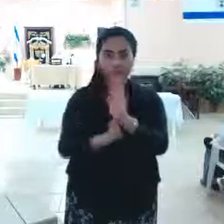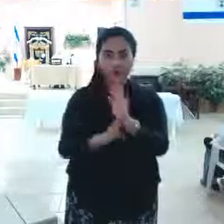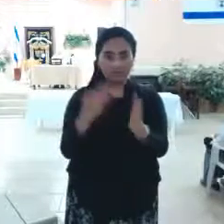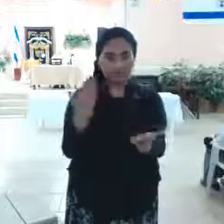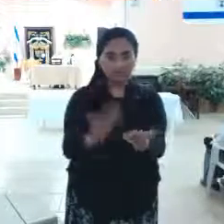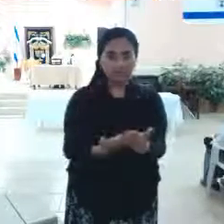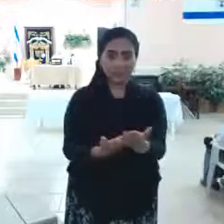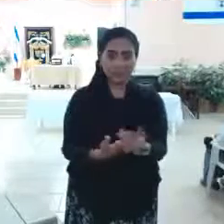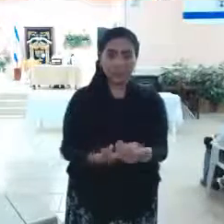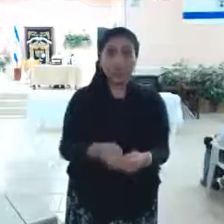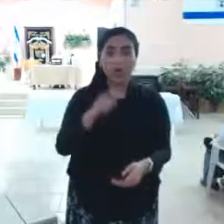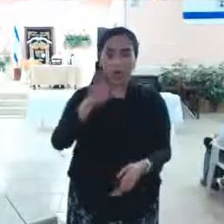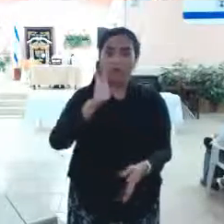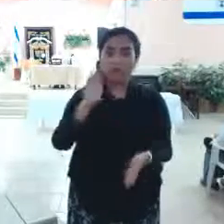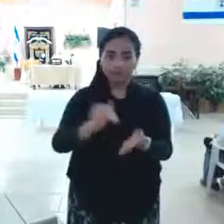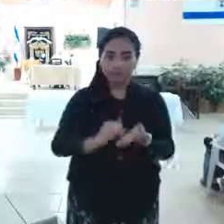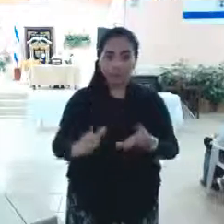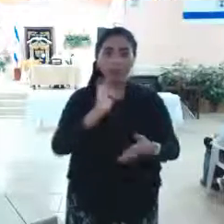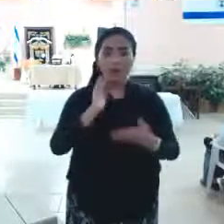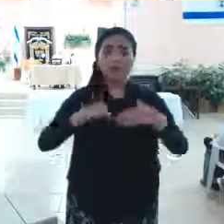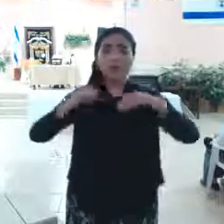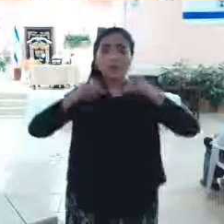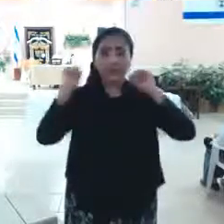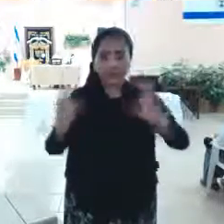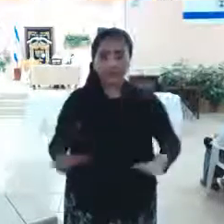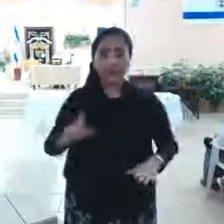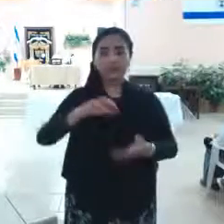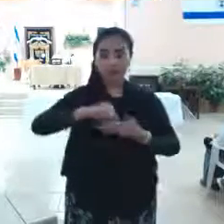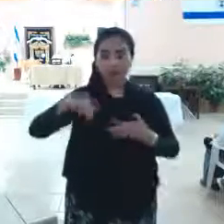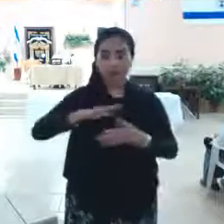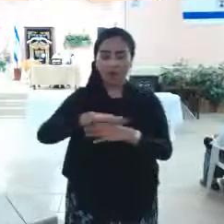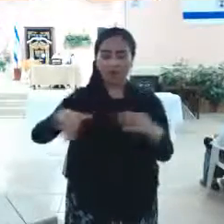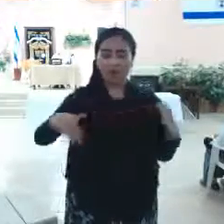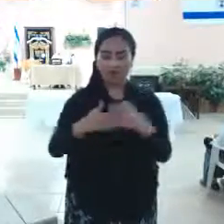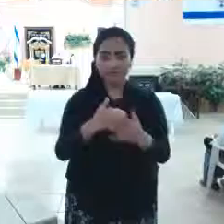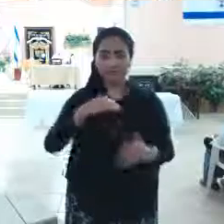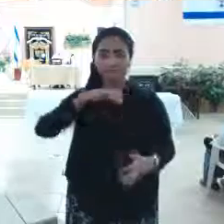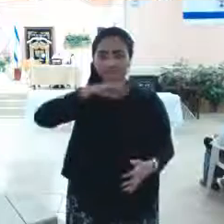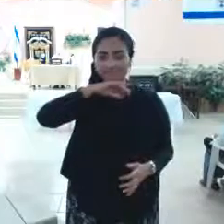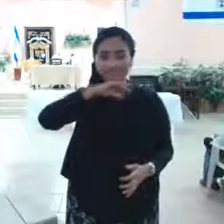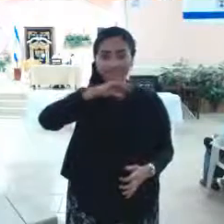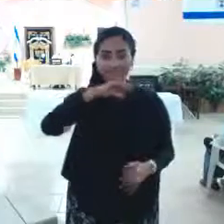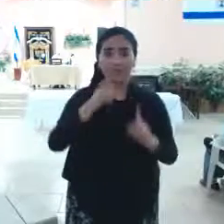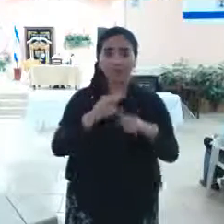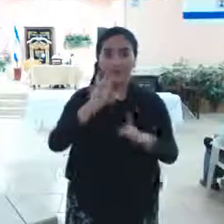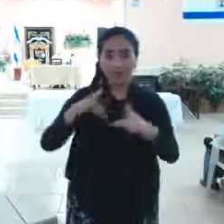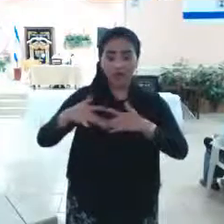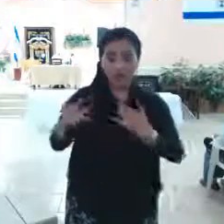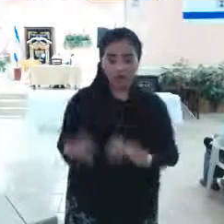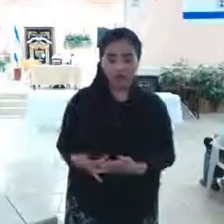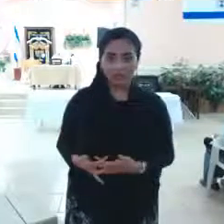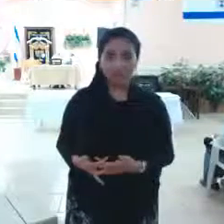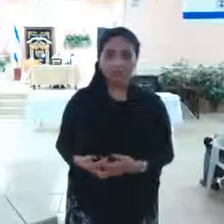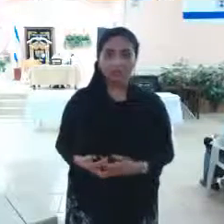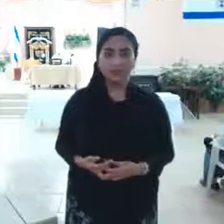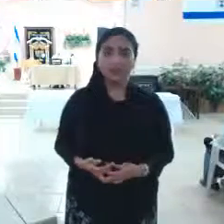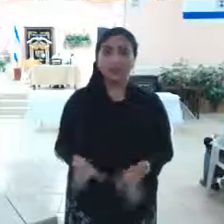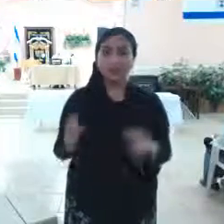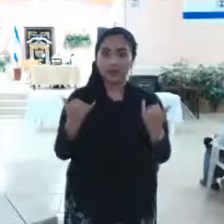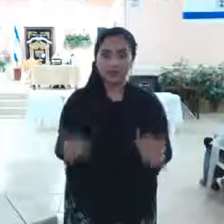the Tanakh. You're going to be forgiven. You're going to be blessed. You have to take out all uncleanness out of your